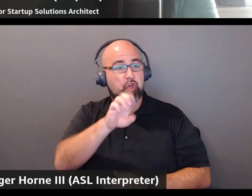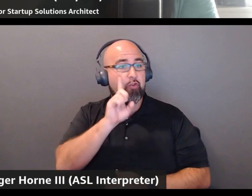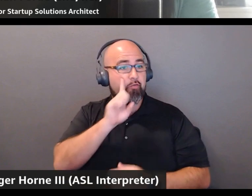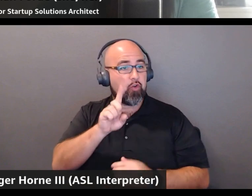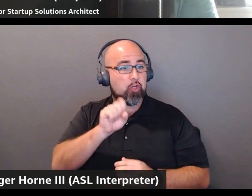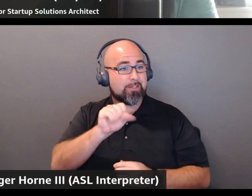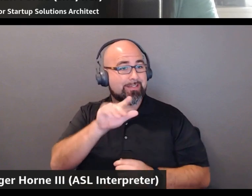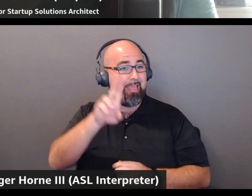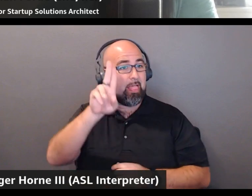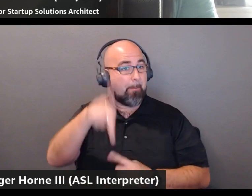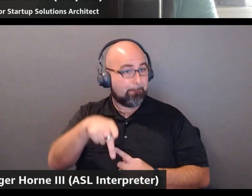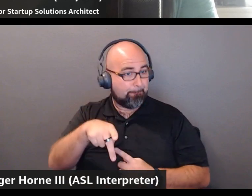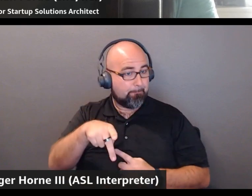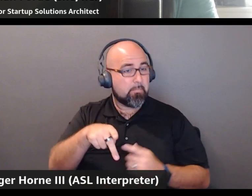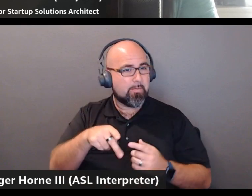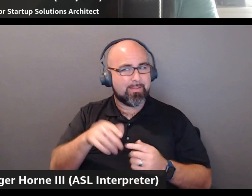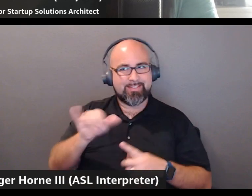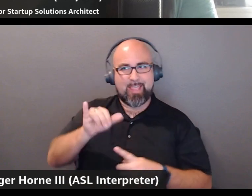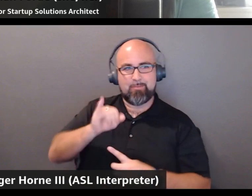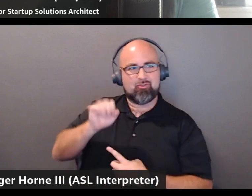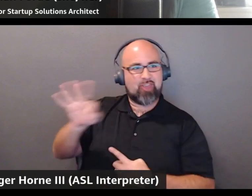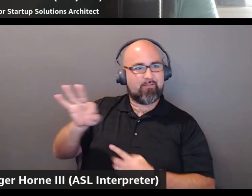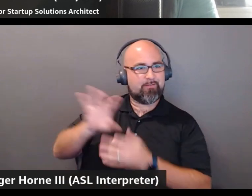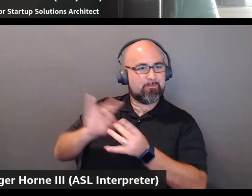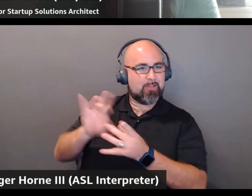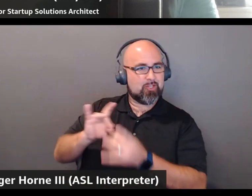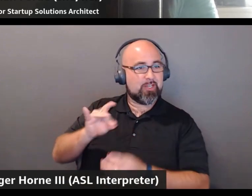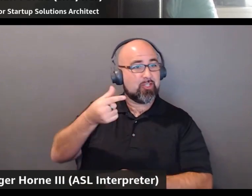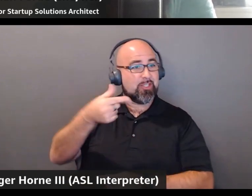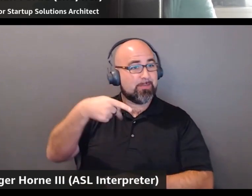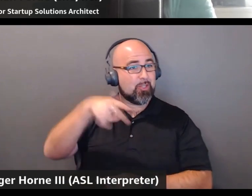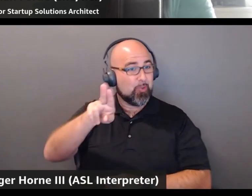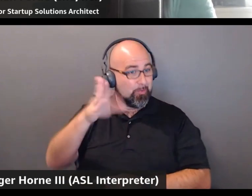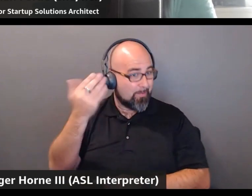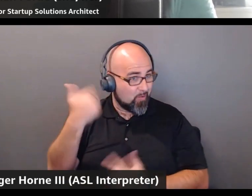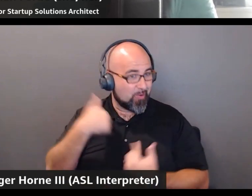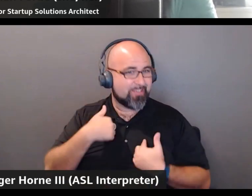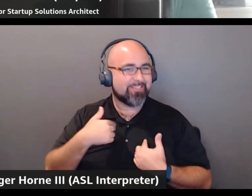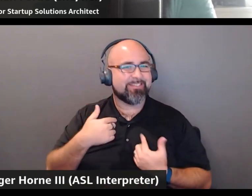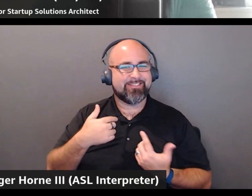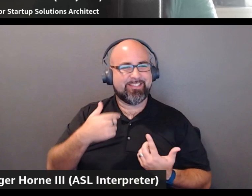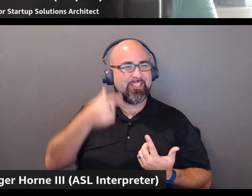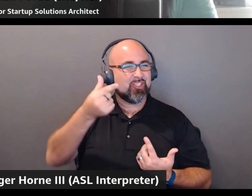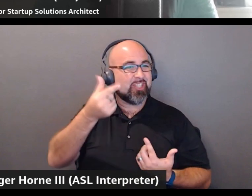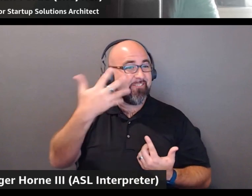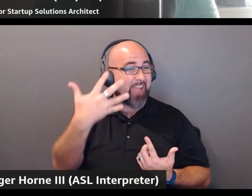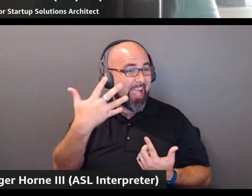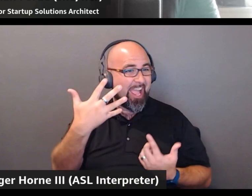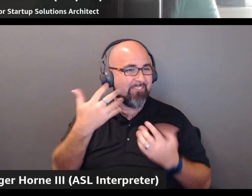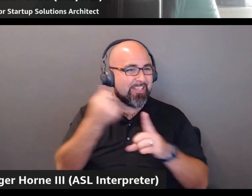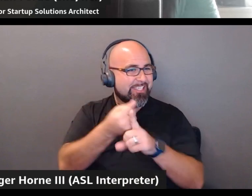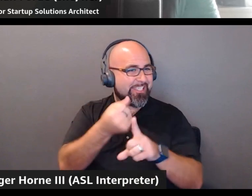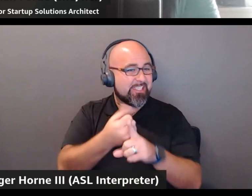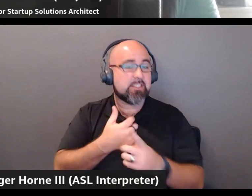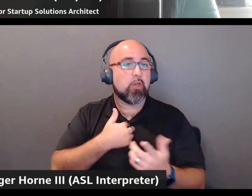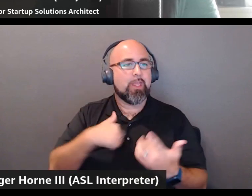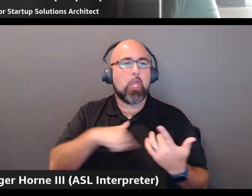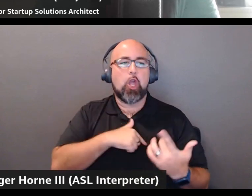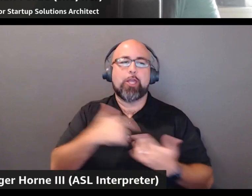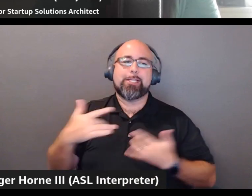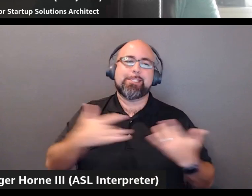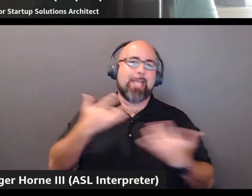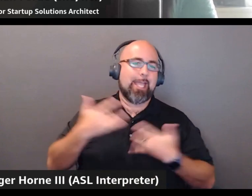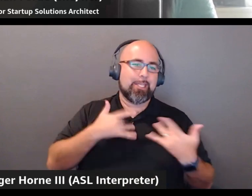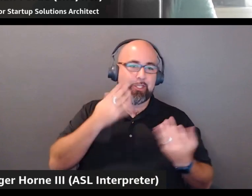faster, as Jeff was talking about GPUs earlier, about G5 instances, we're excited to